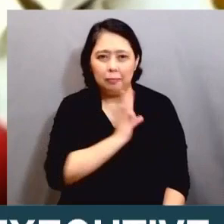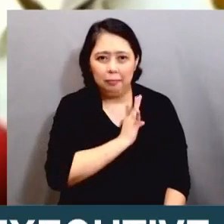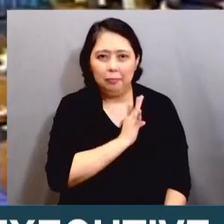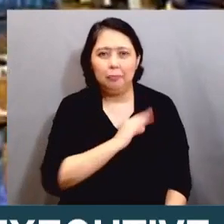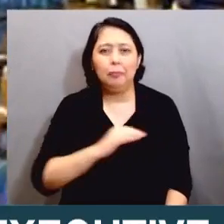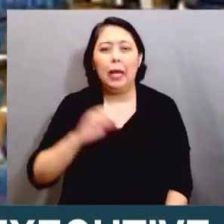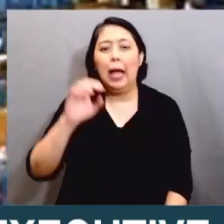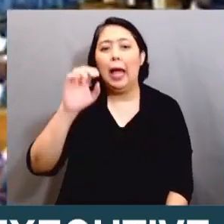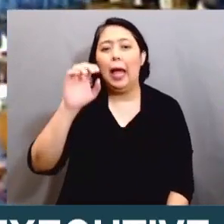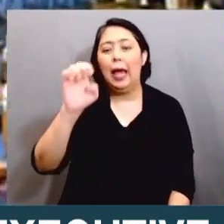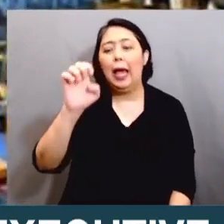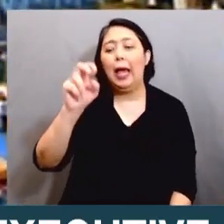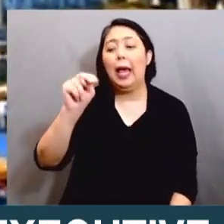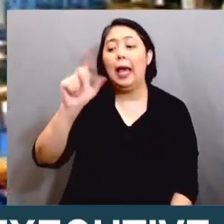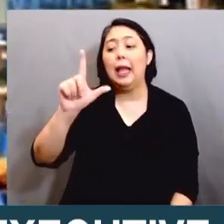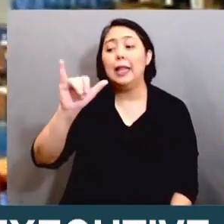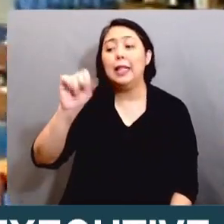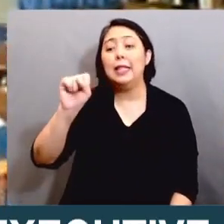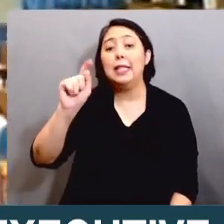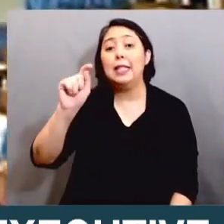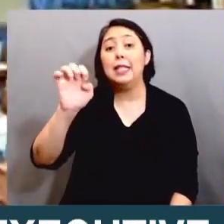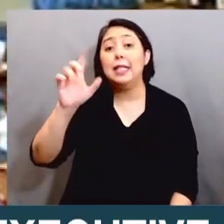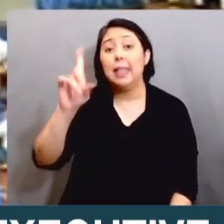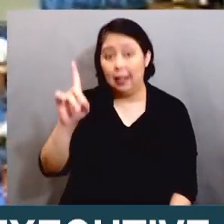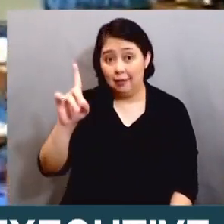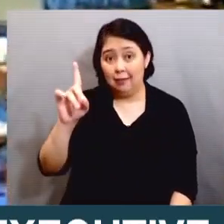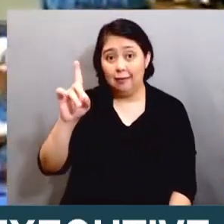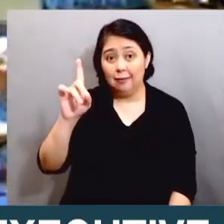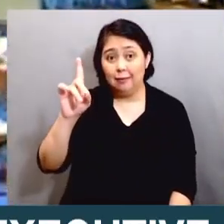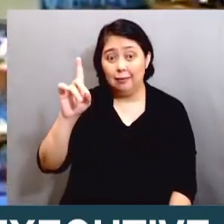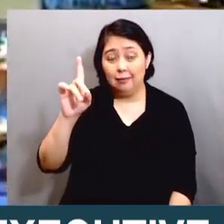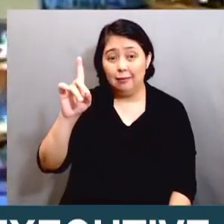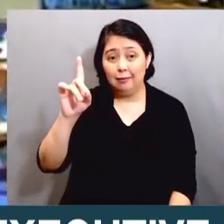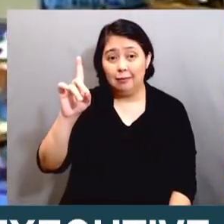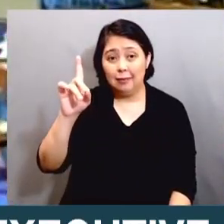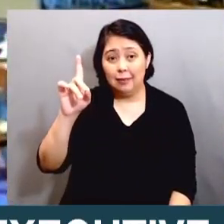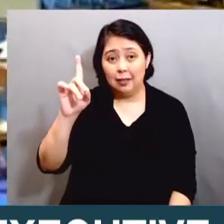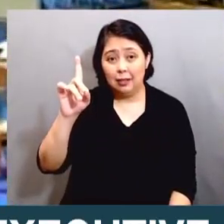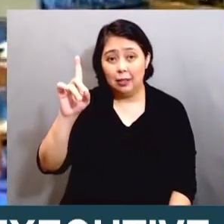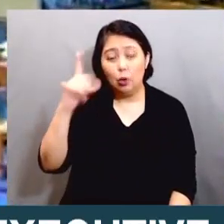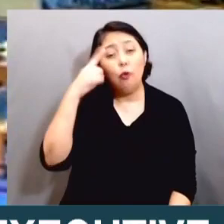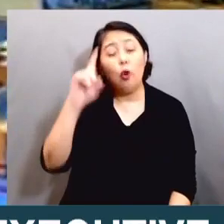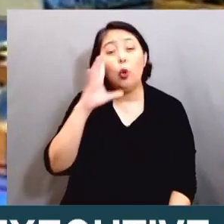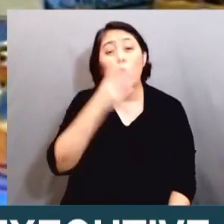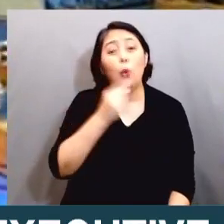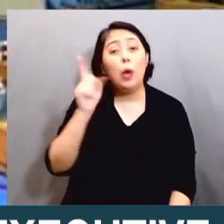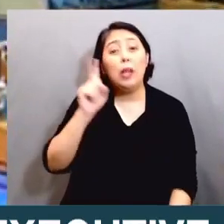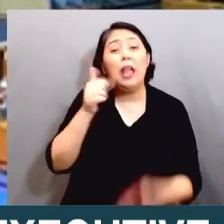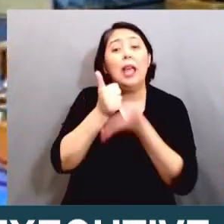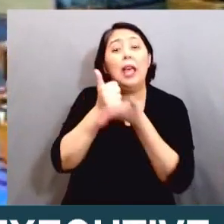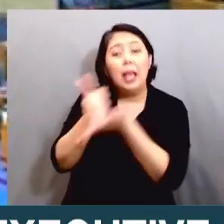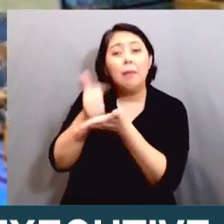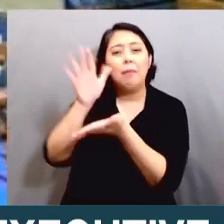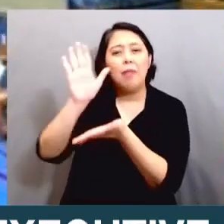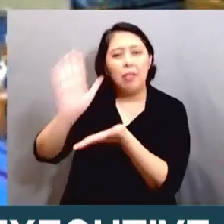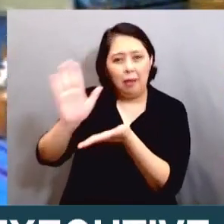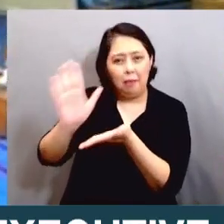To help them from charges arising from